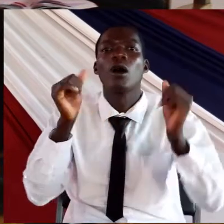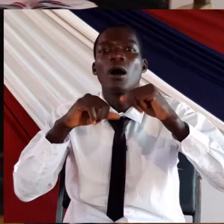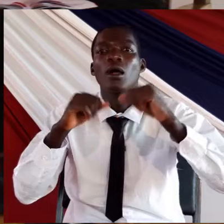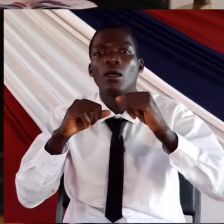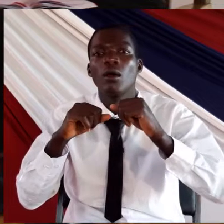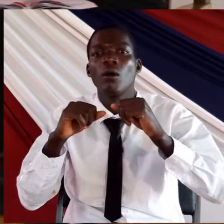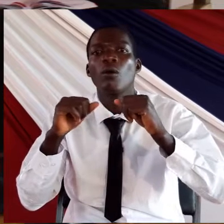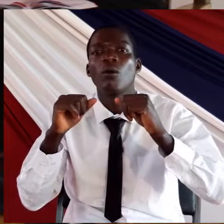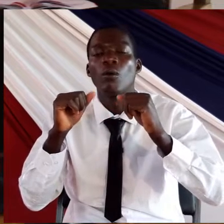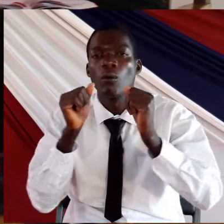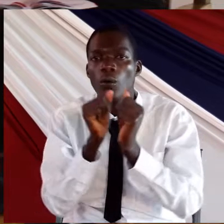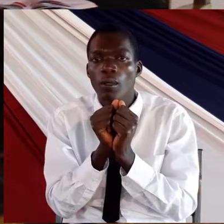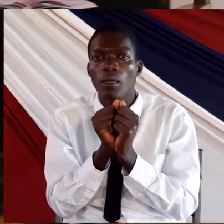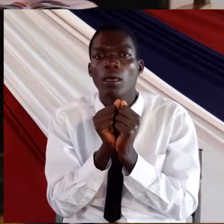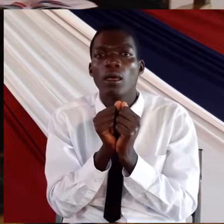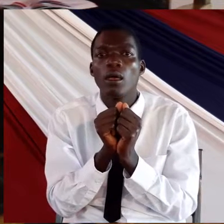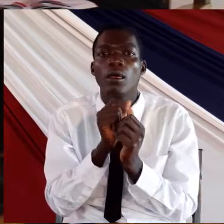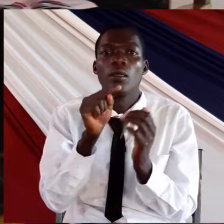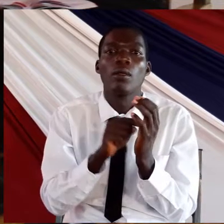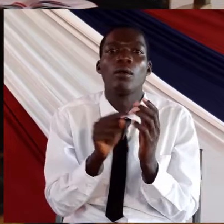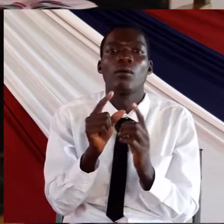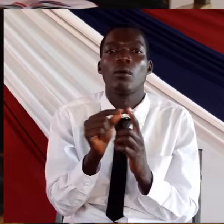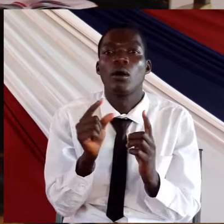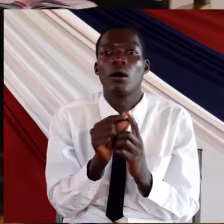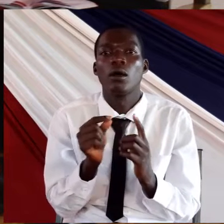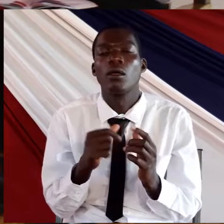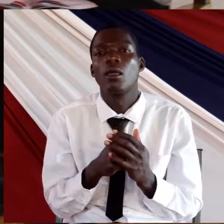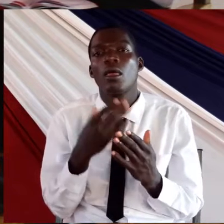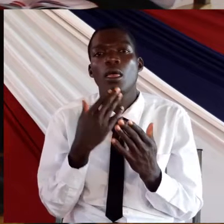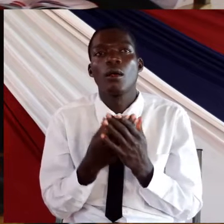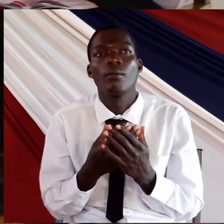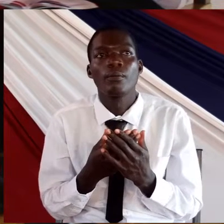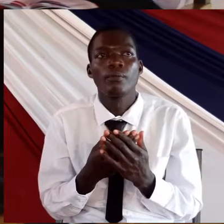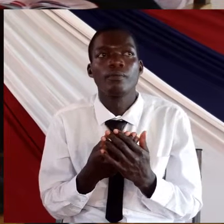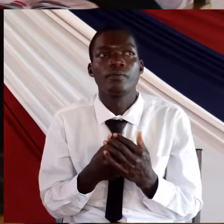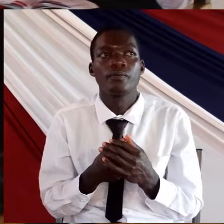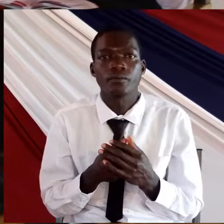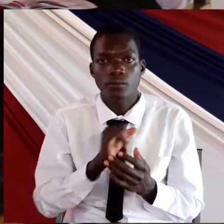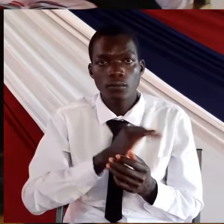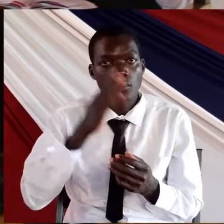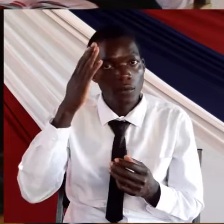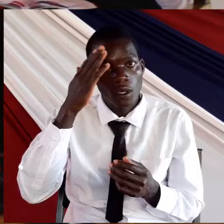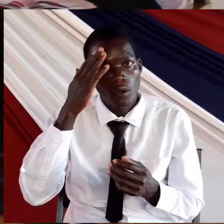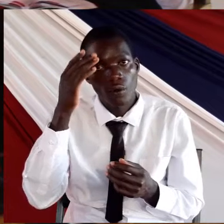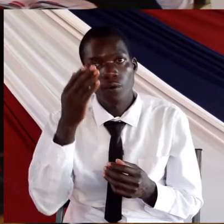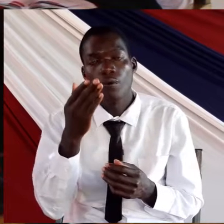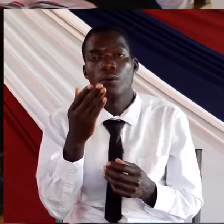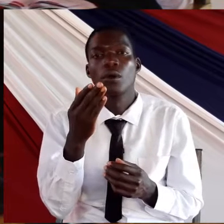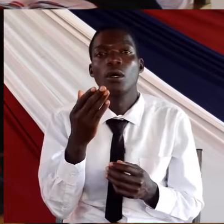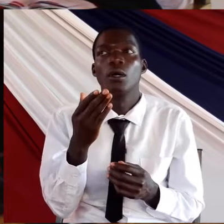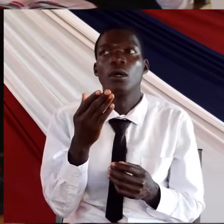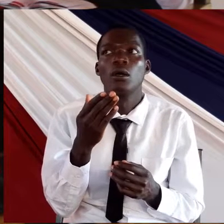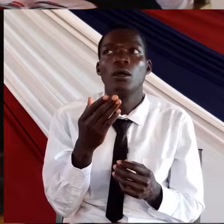that the earth is flat. It's flat. Elder Gabriel, I know you have something more to add on